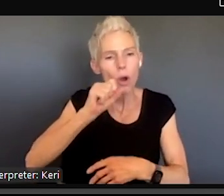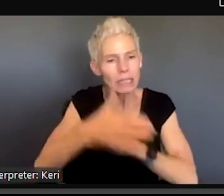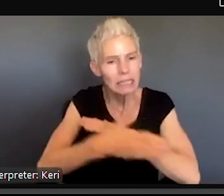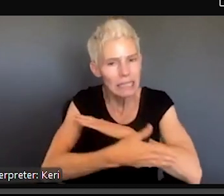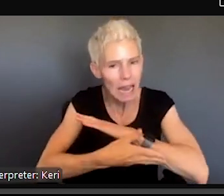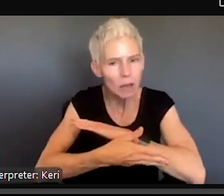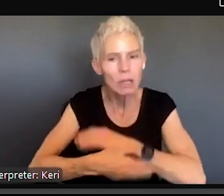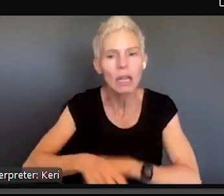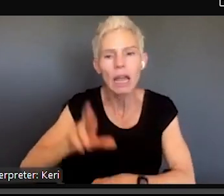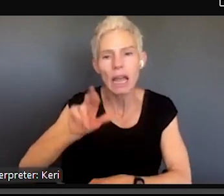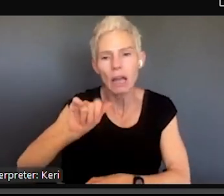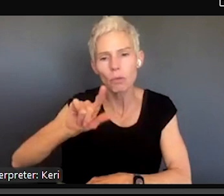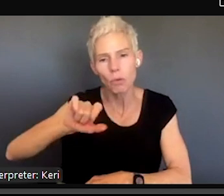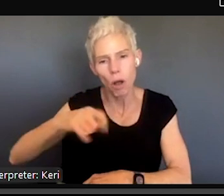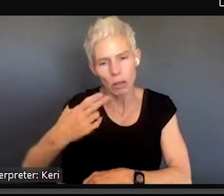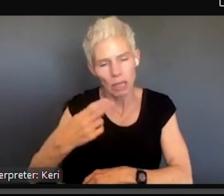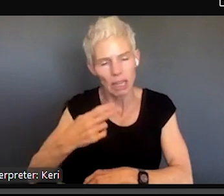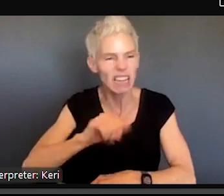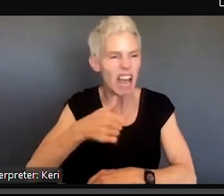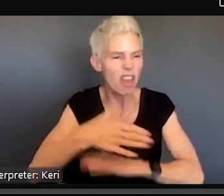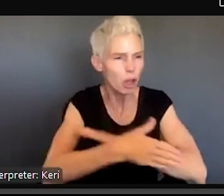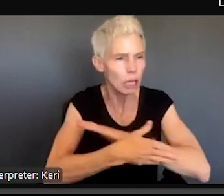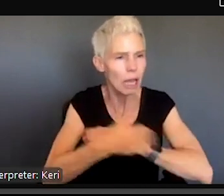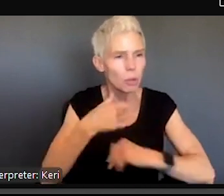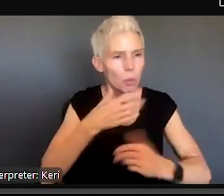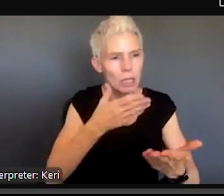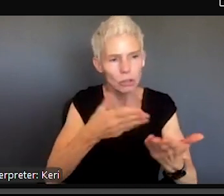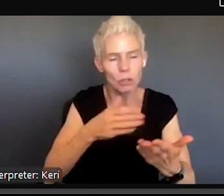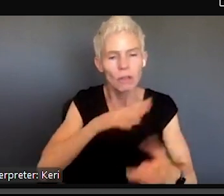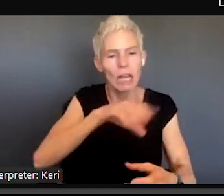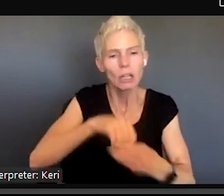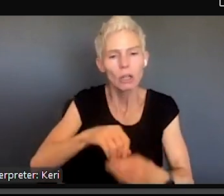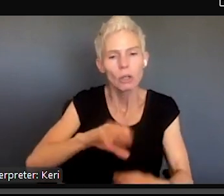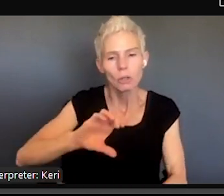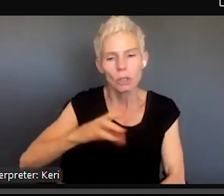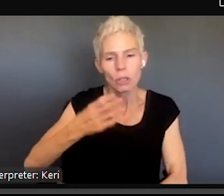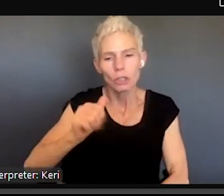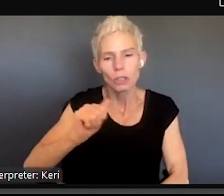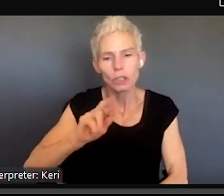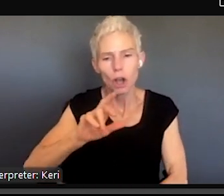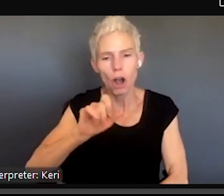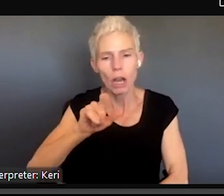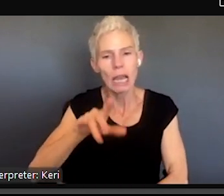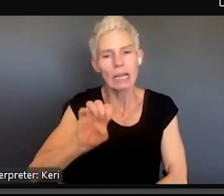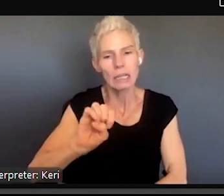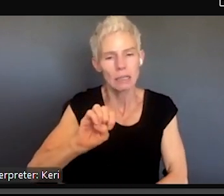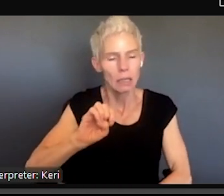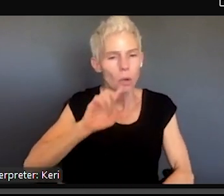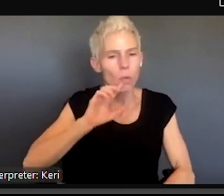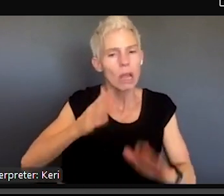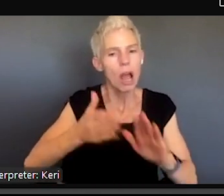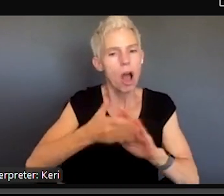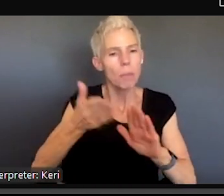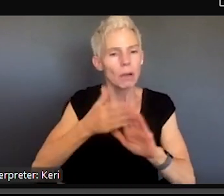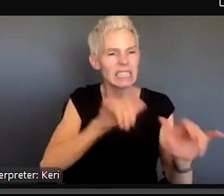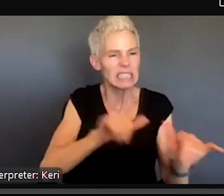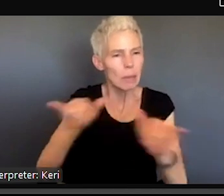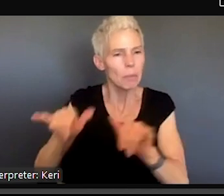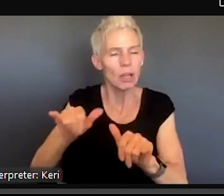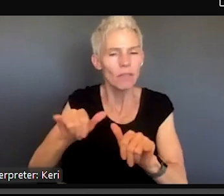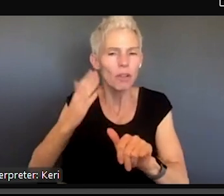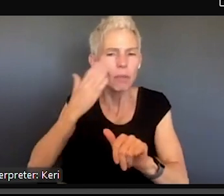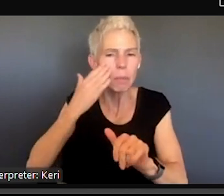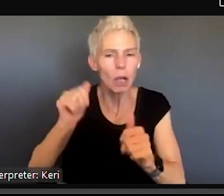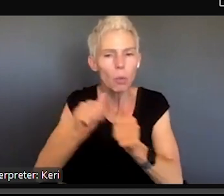serve Mecklenburg County, which is Charlotte. So we operate very similar, if you're familiar with the